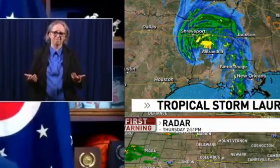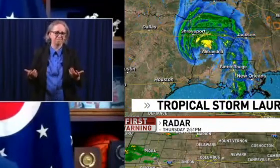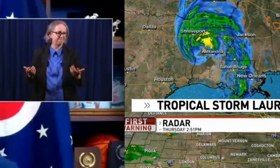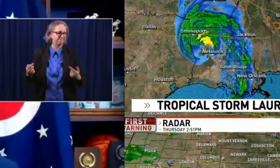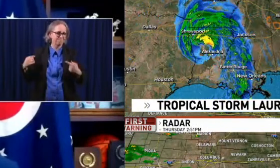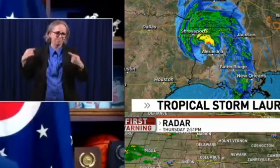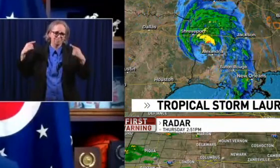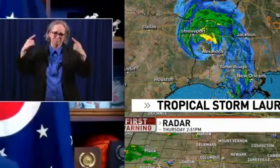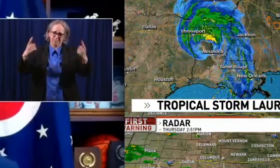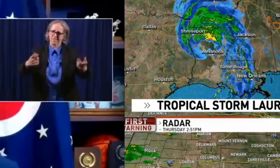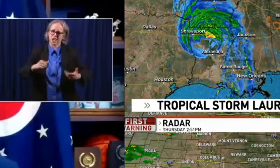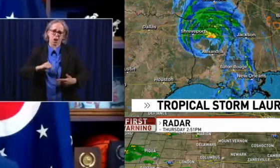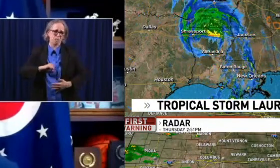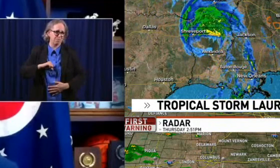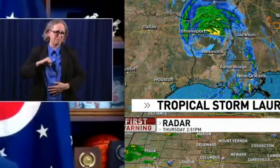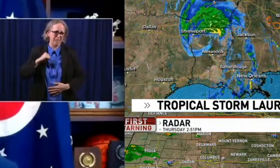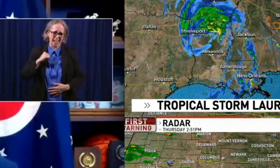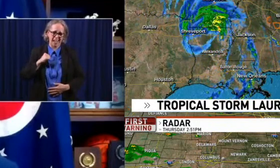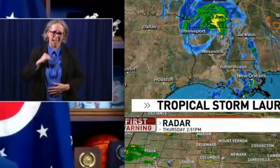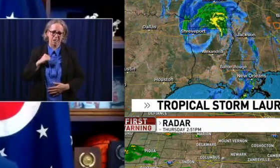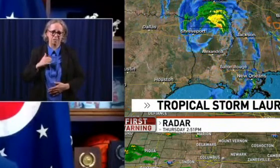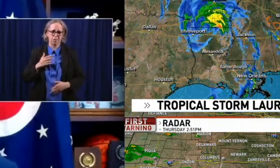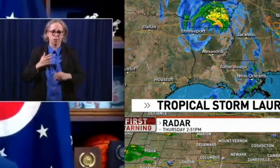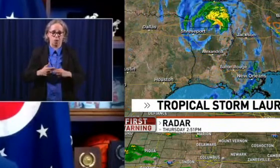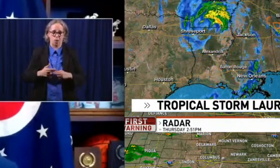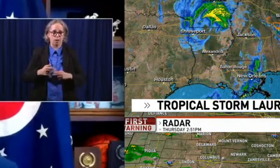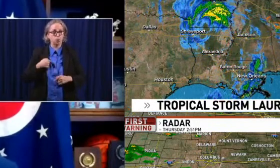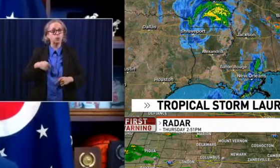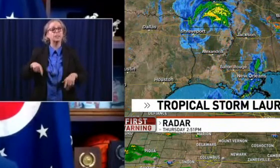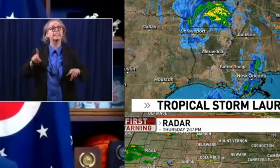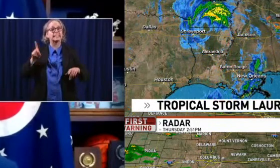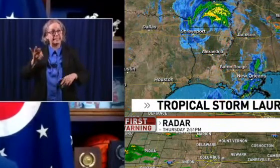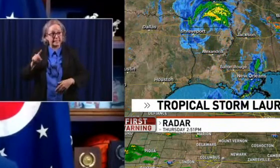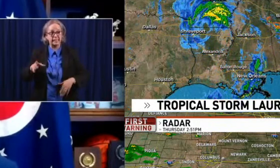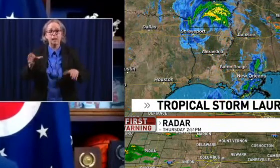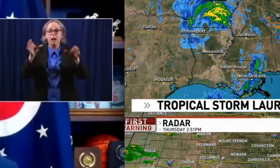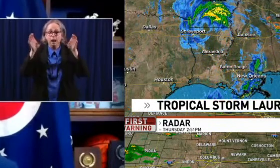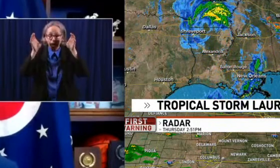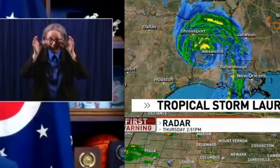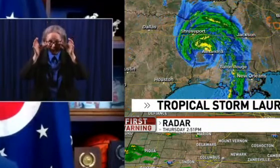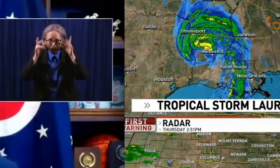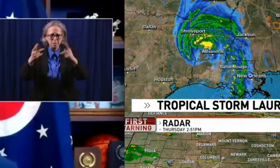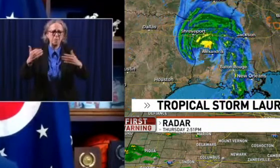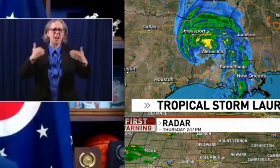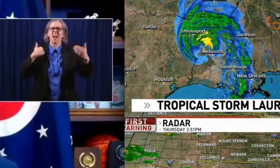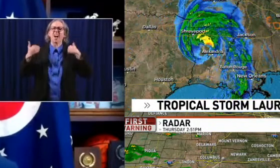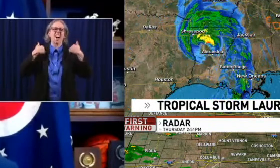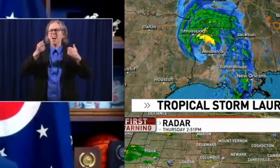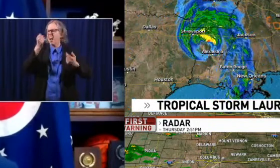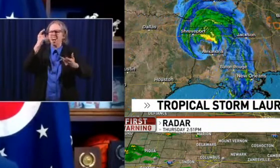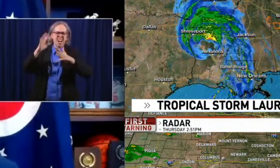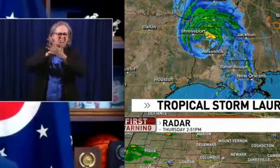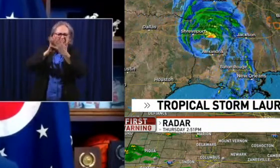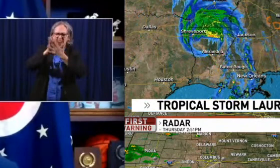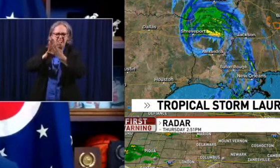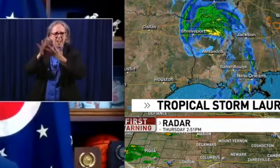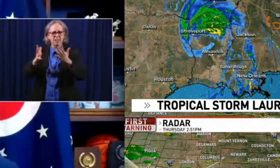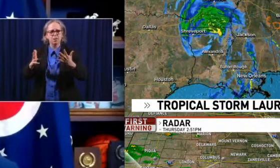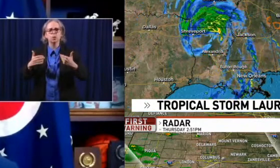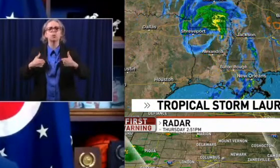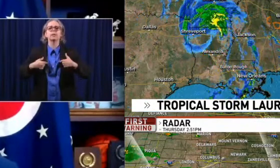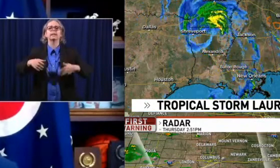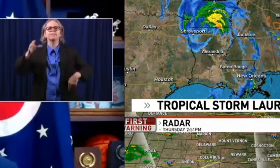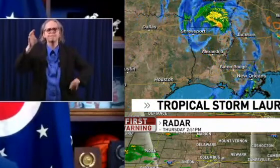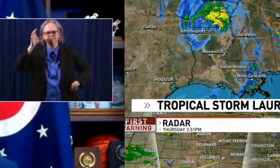questions or they want clarifications, we always try to respond, and that's what we're doing here today